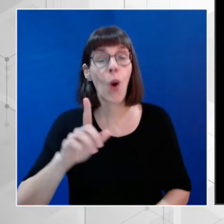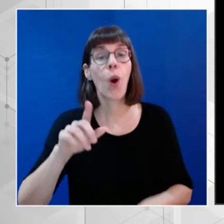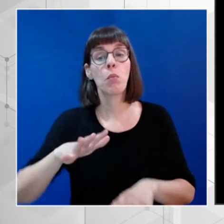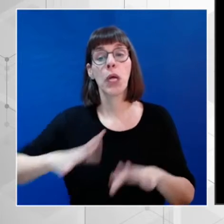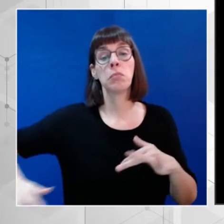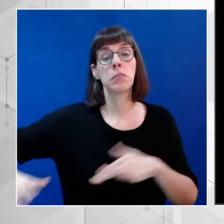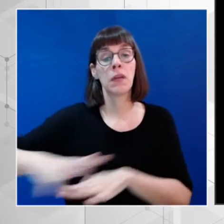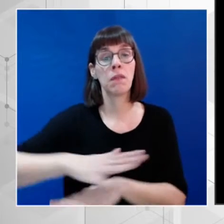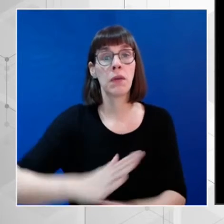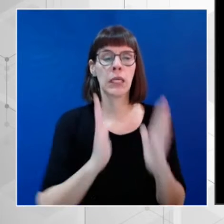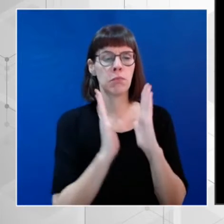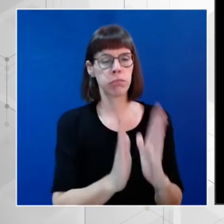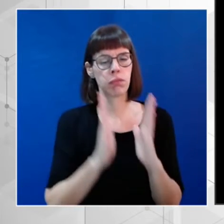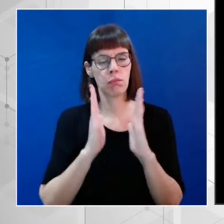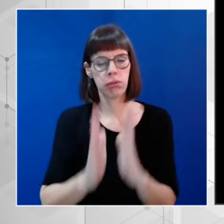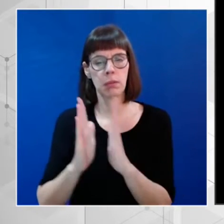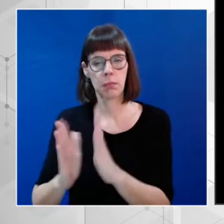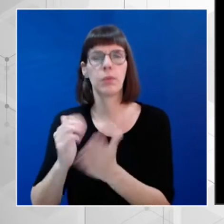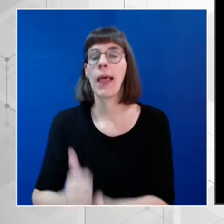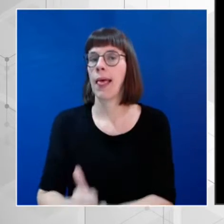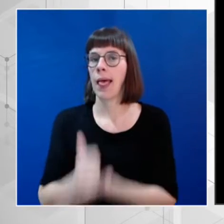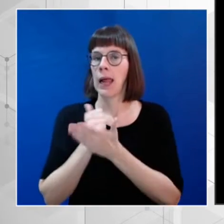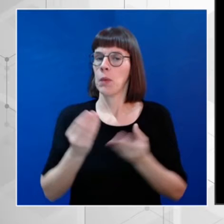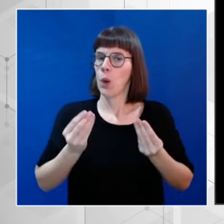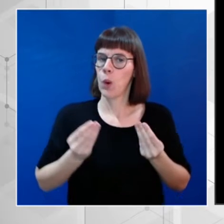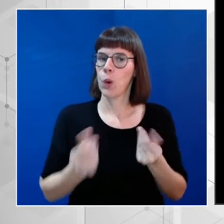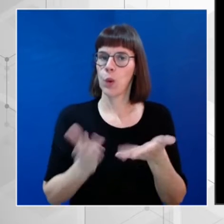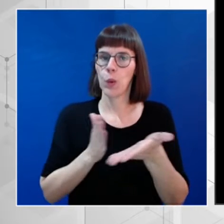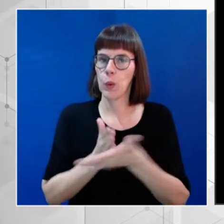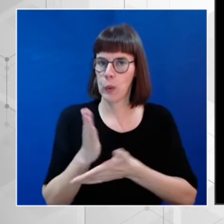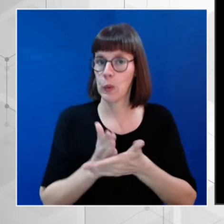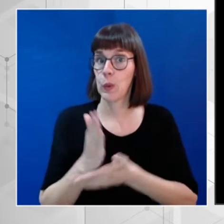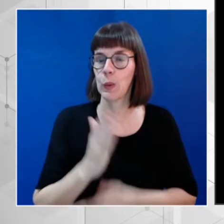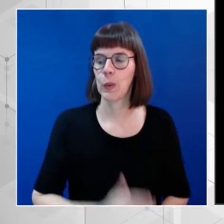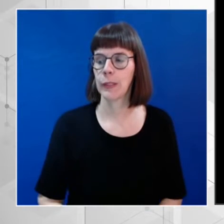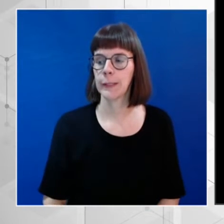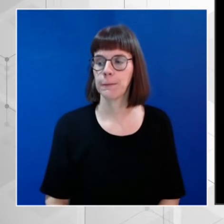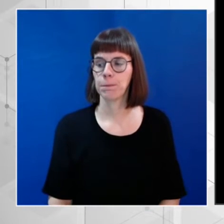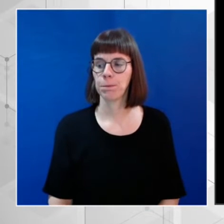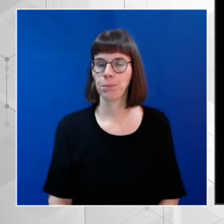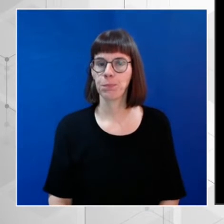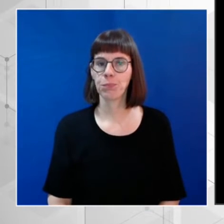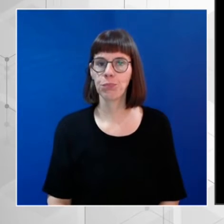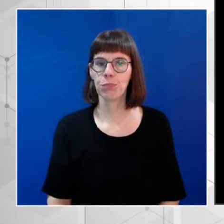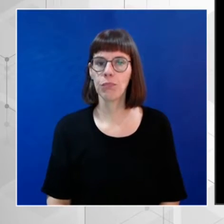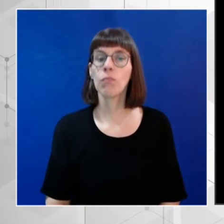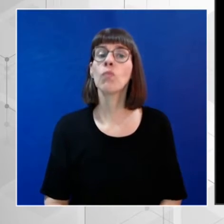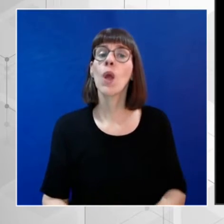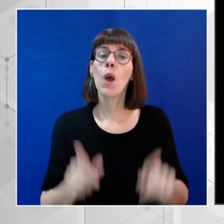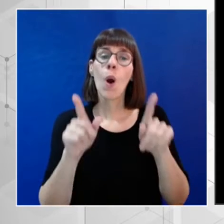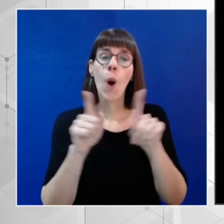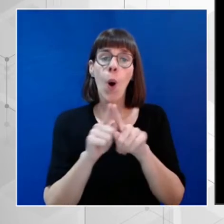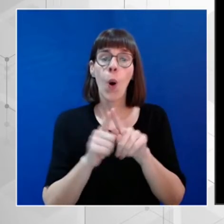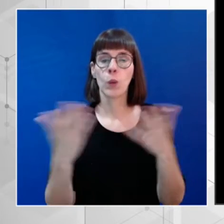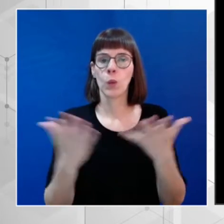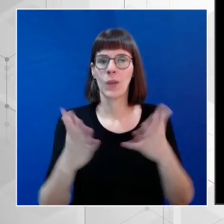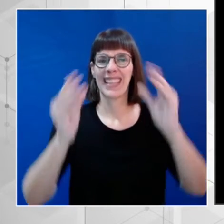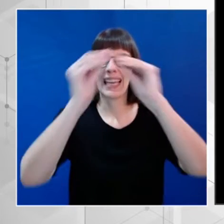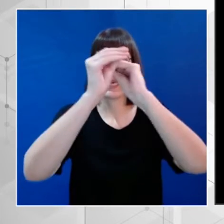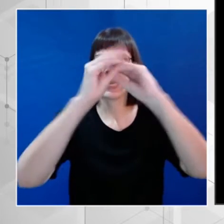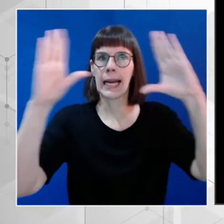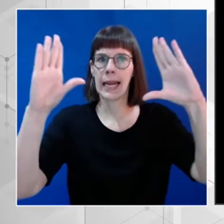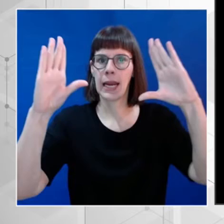a little better. And this is also true for organized thinking and for clean and linear